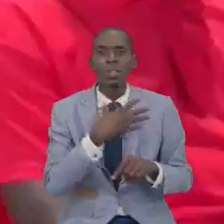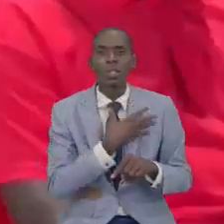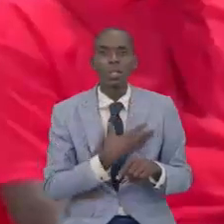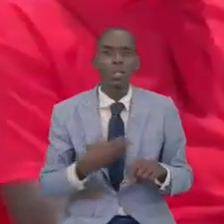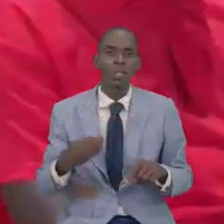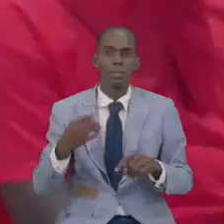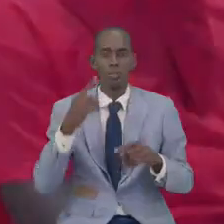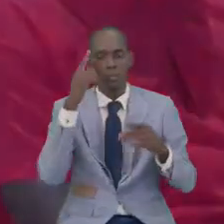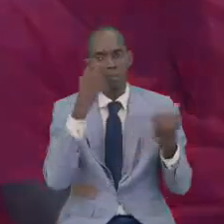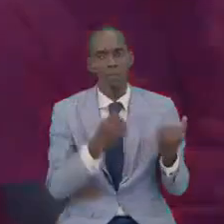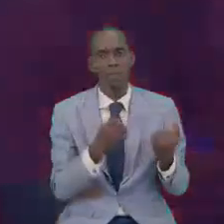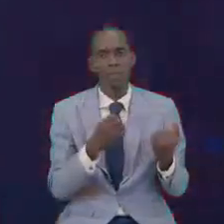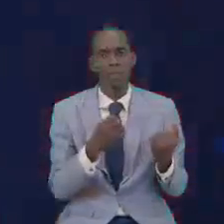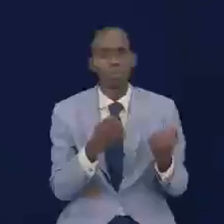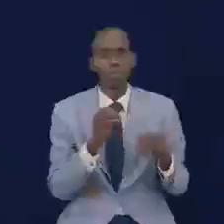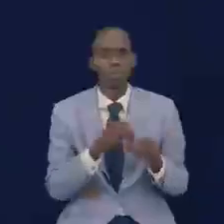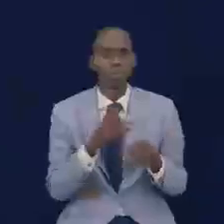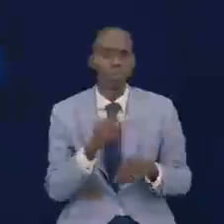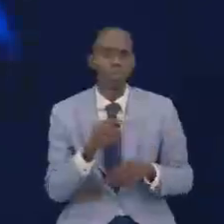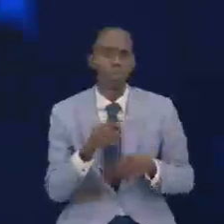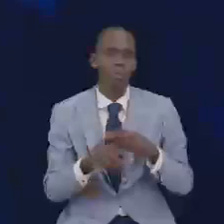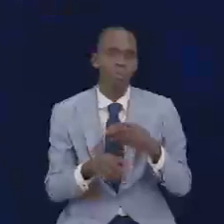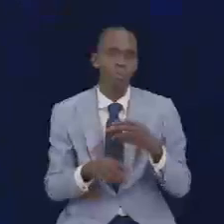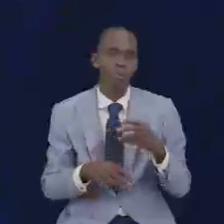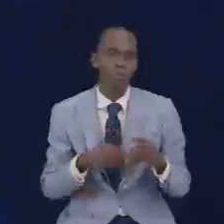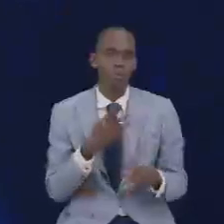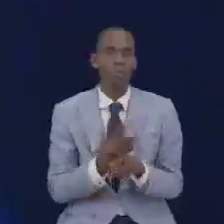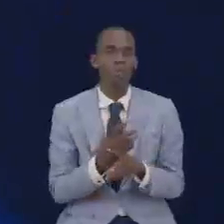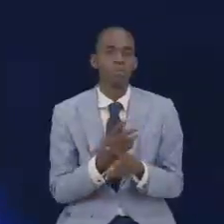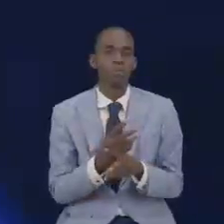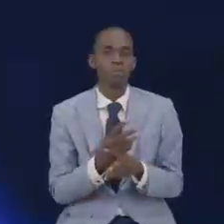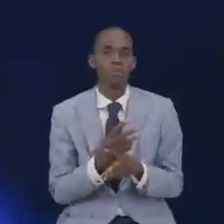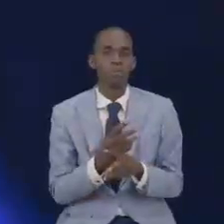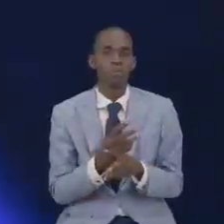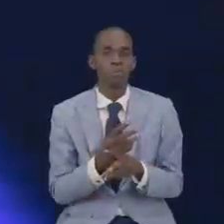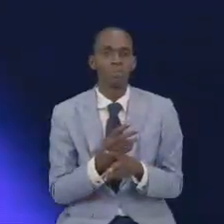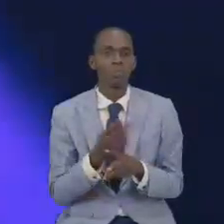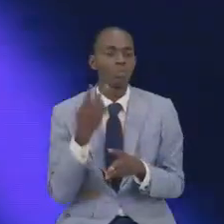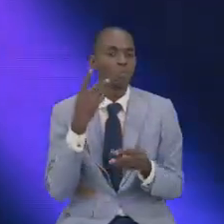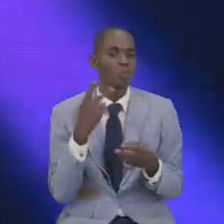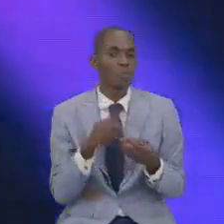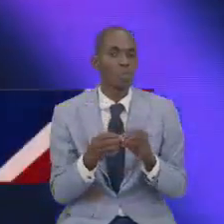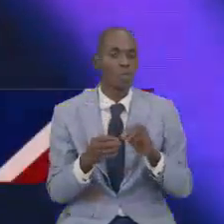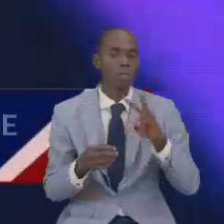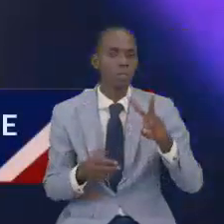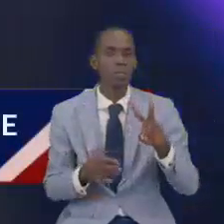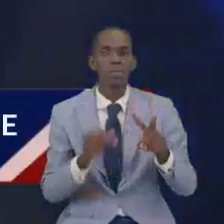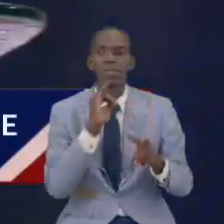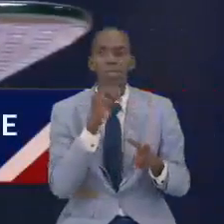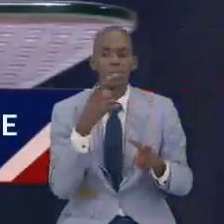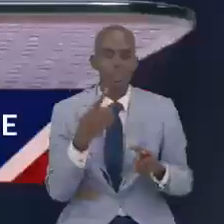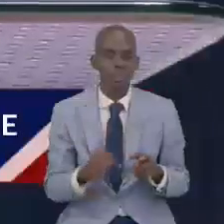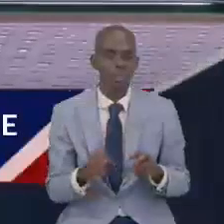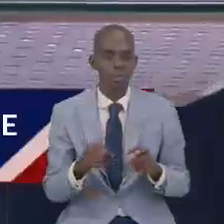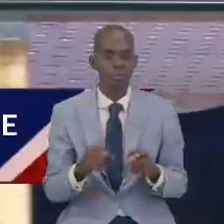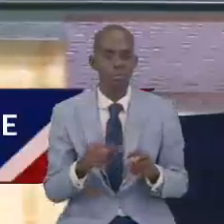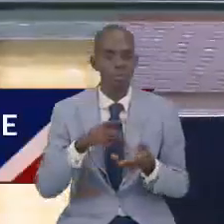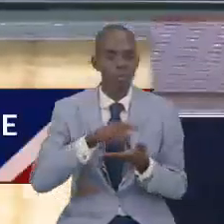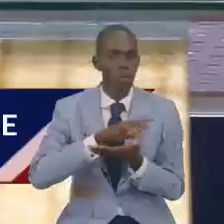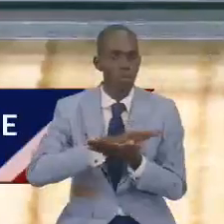in the world. We're looking at number two here. Number two is the purifying exchange. It